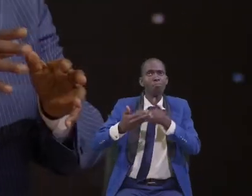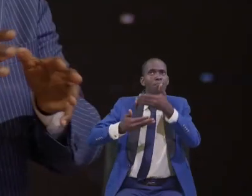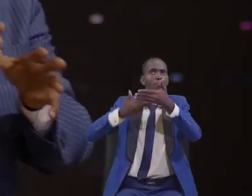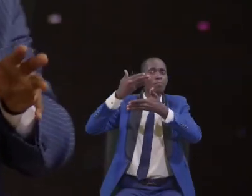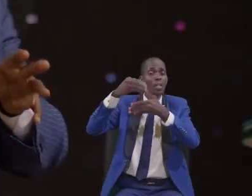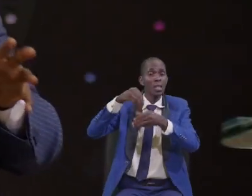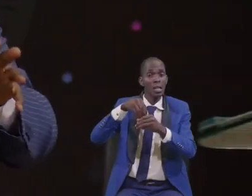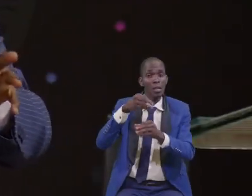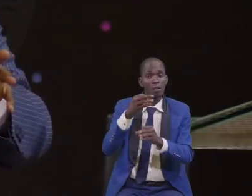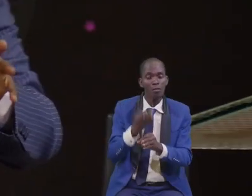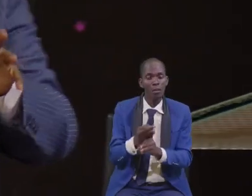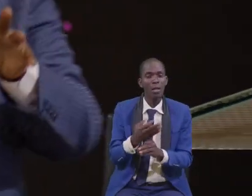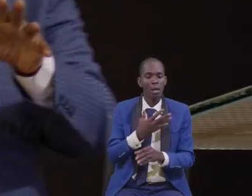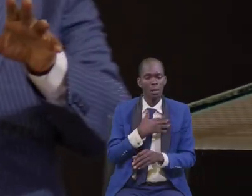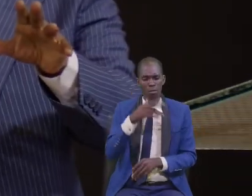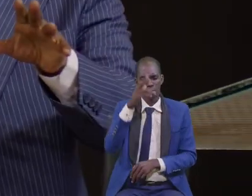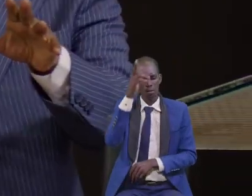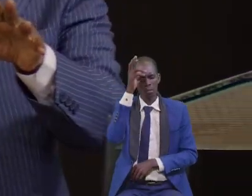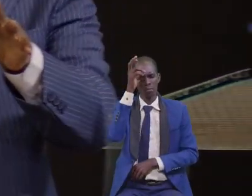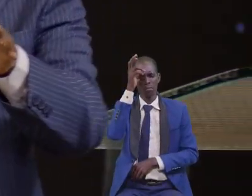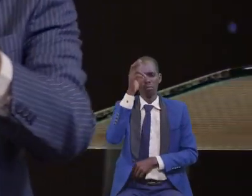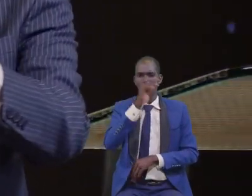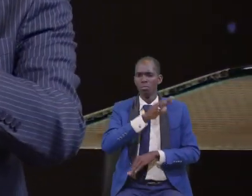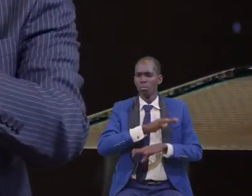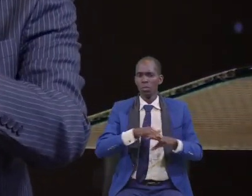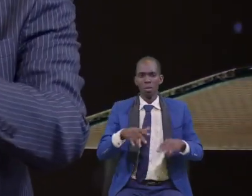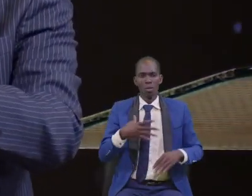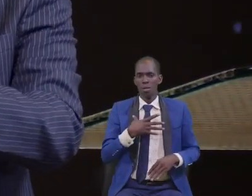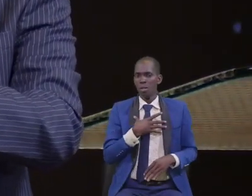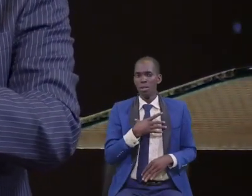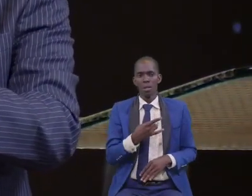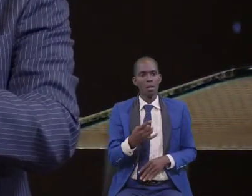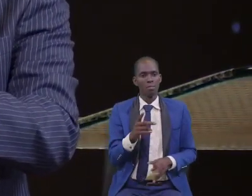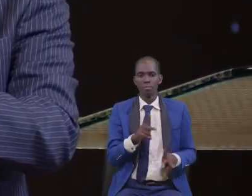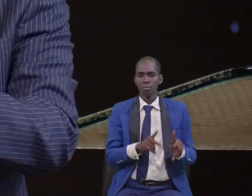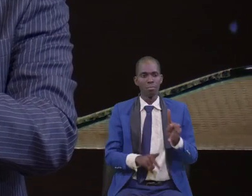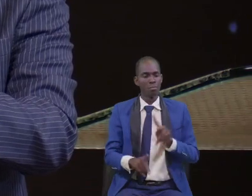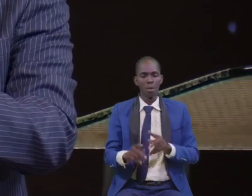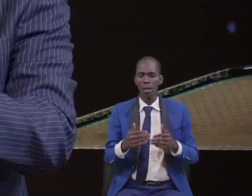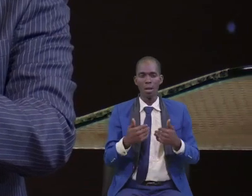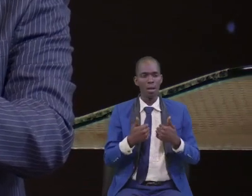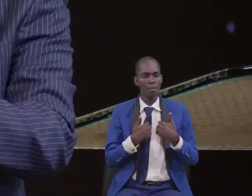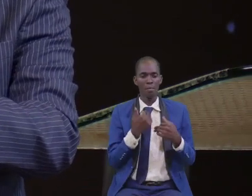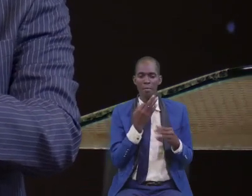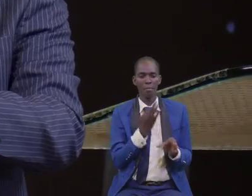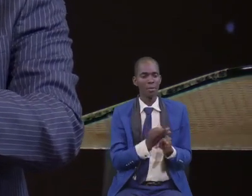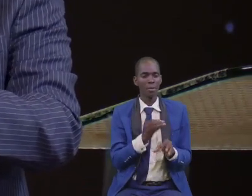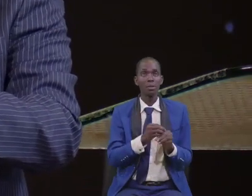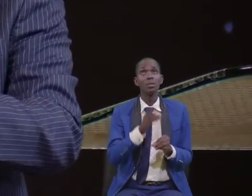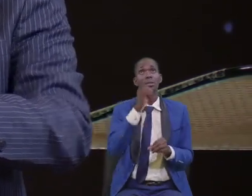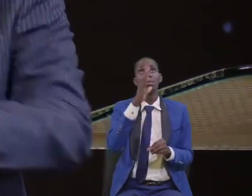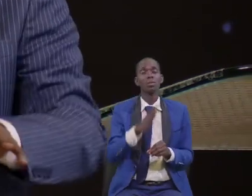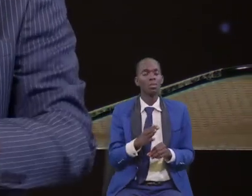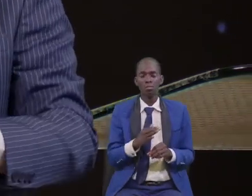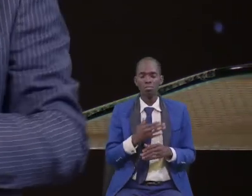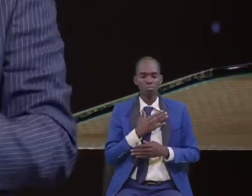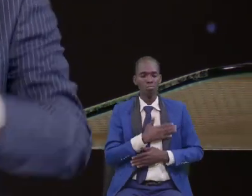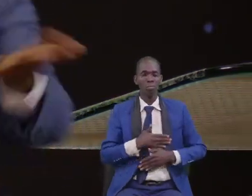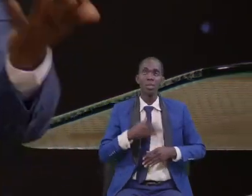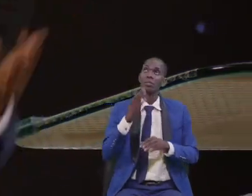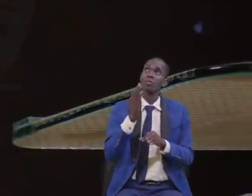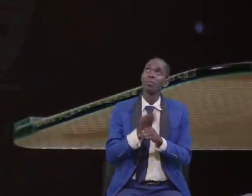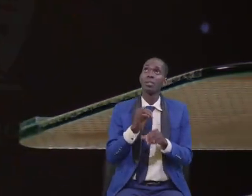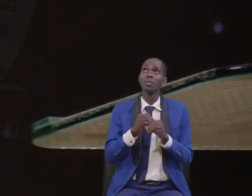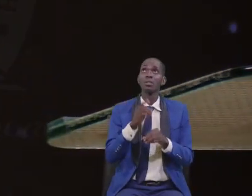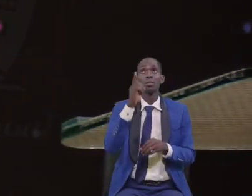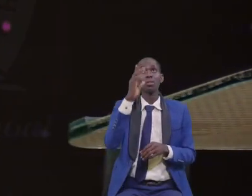faith. And Satan does not like people having faith in God, implicit faith in God, total faith